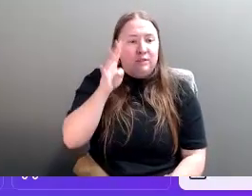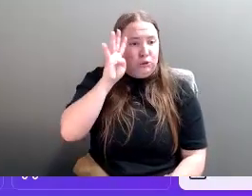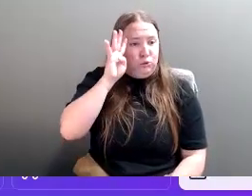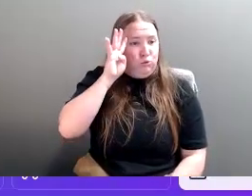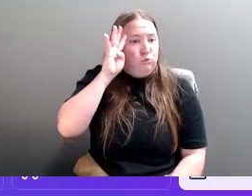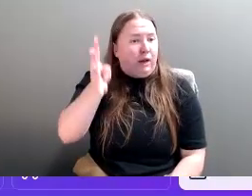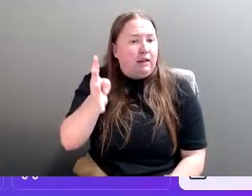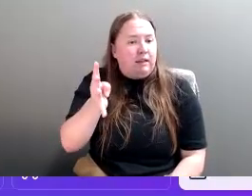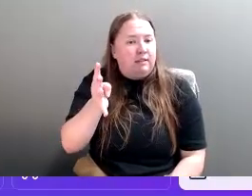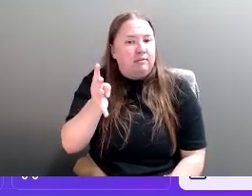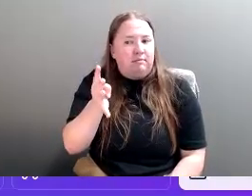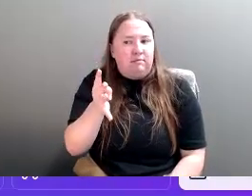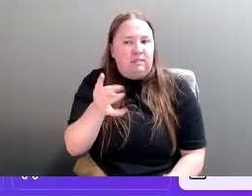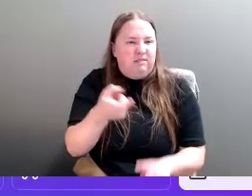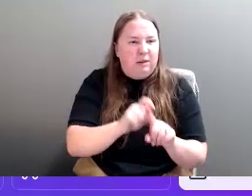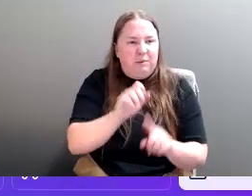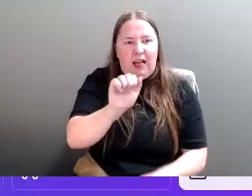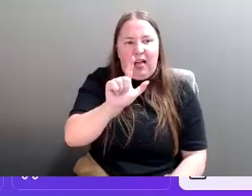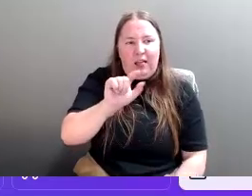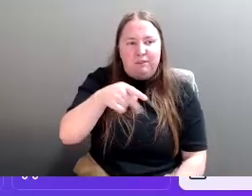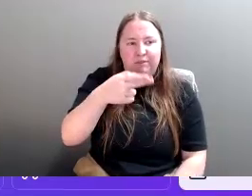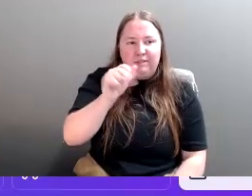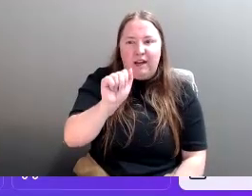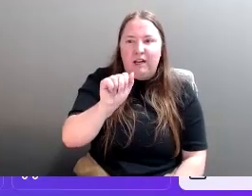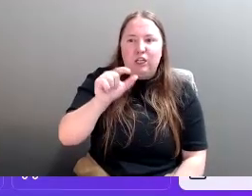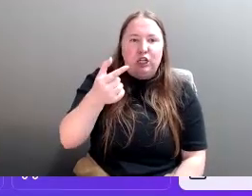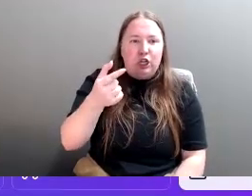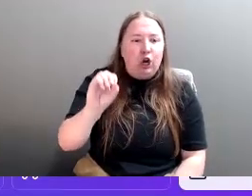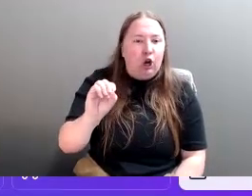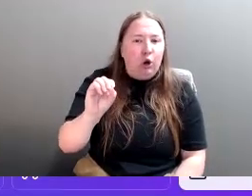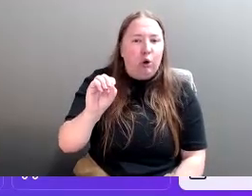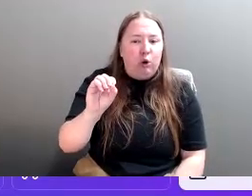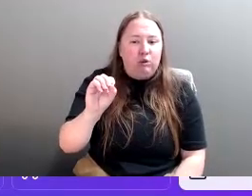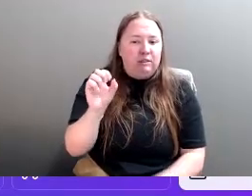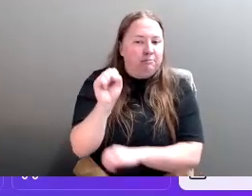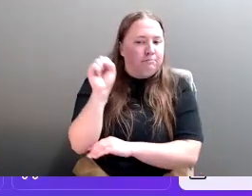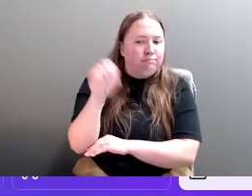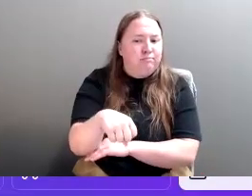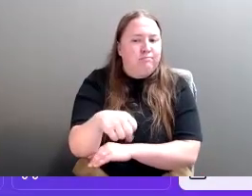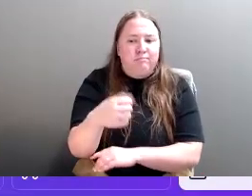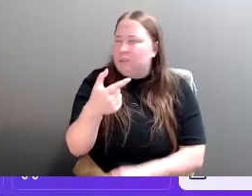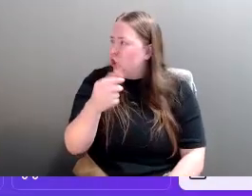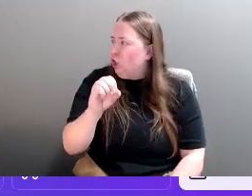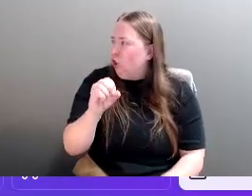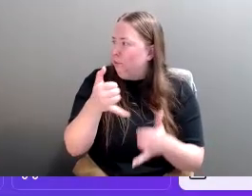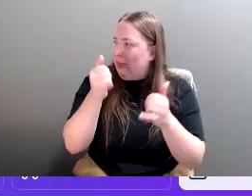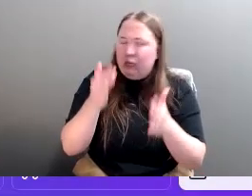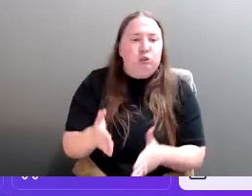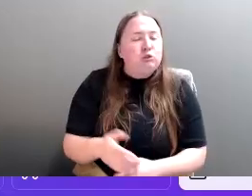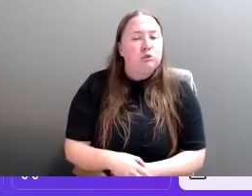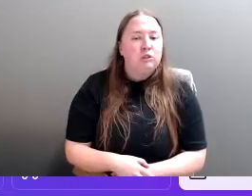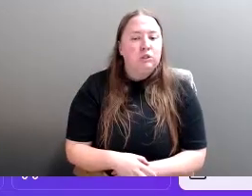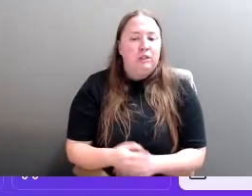as the descendant of AlphaGo, and AlphaGo was the thing that beat the world champion Go players, and they used this